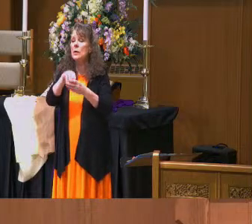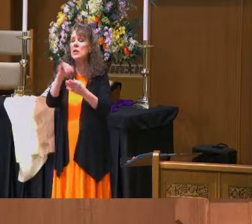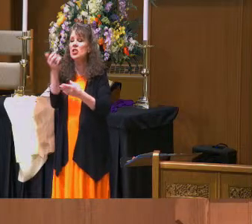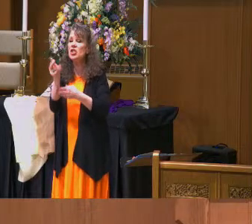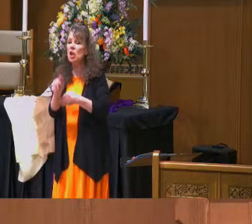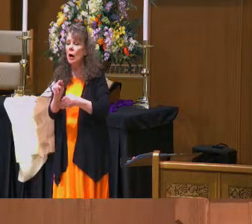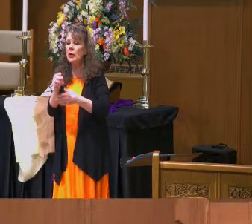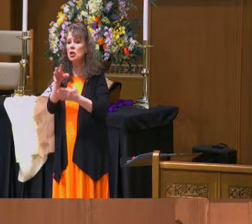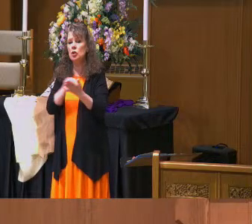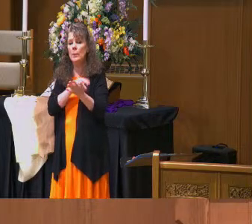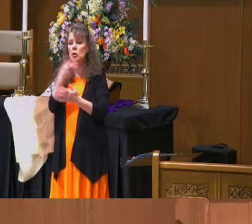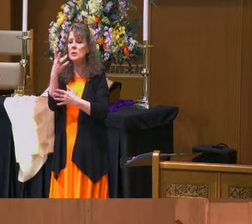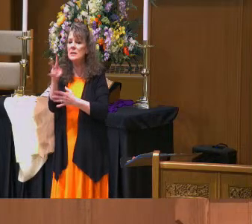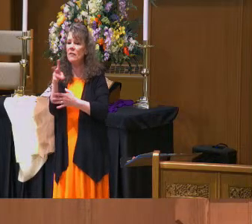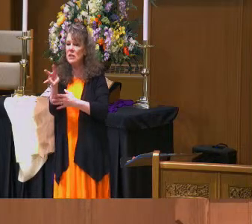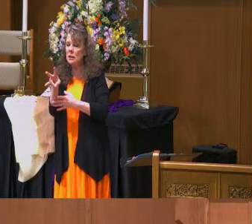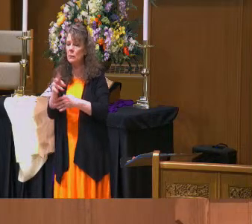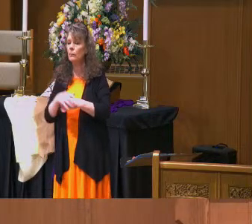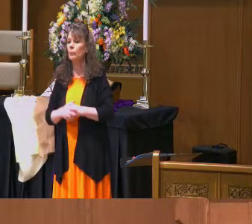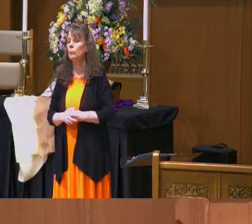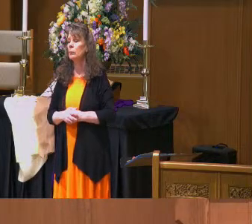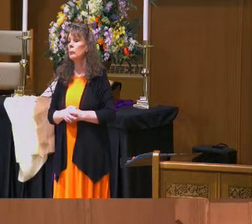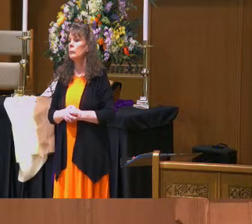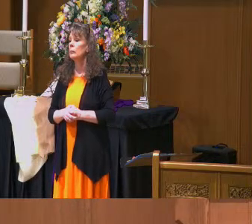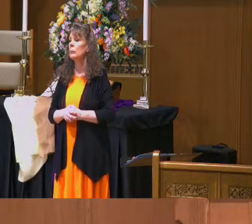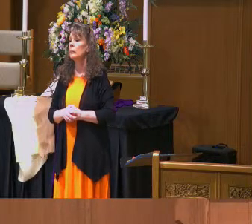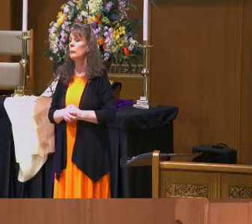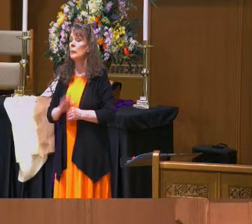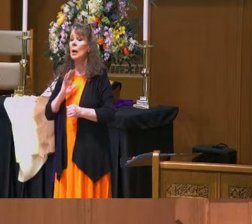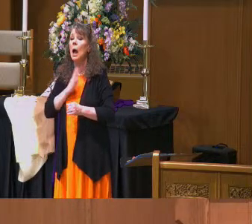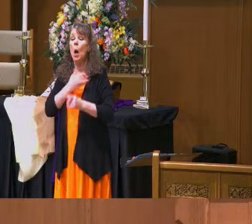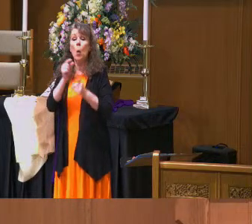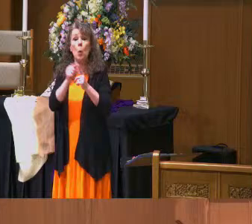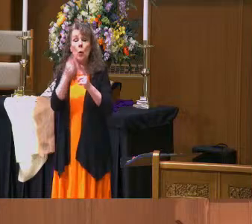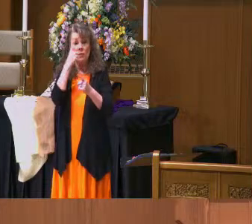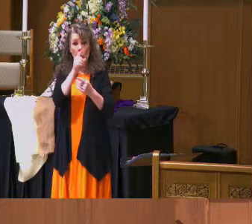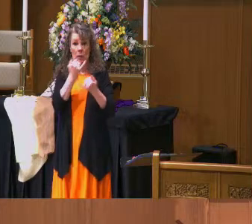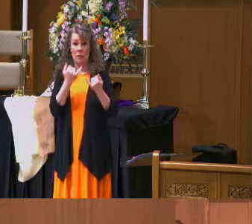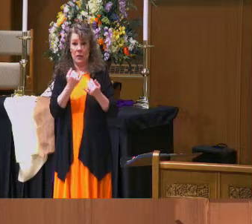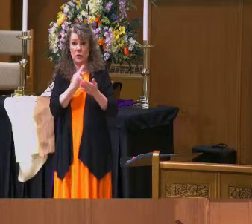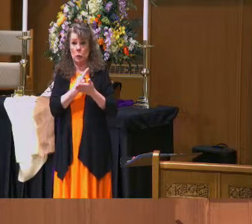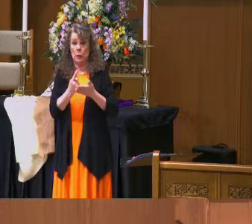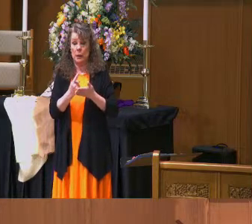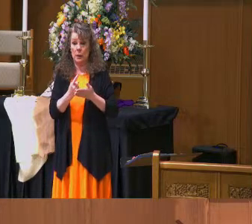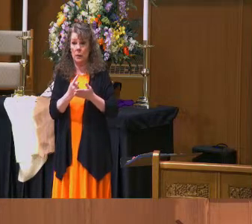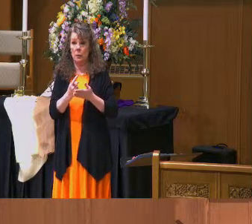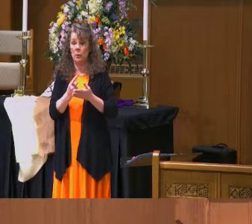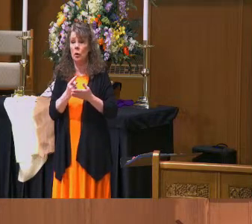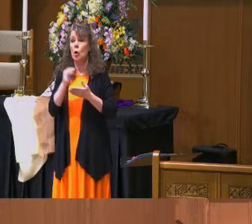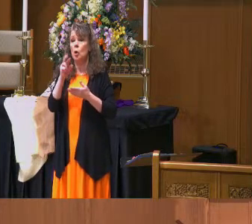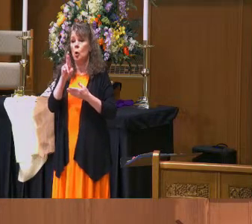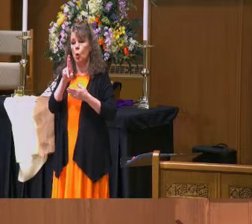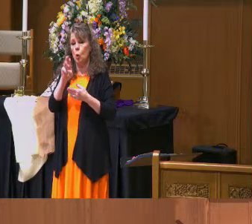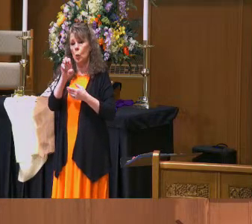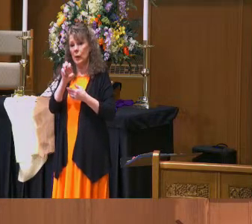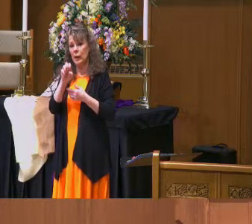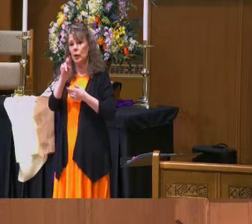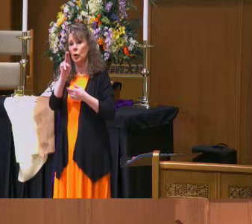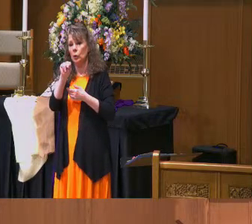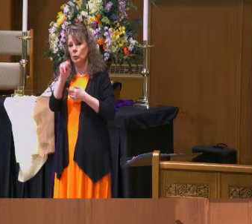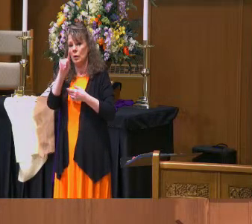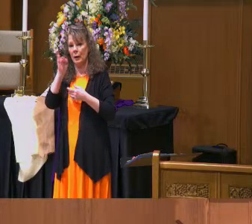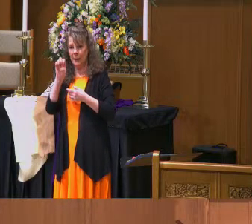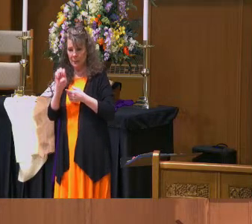chapter 17. Now, our word for this Sunday from this passage is reunited. Come for